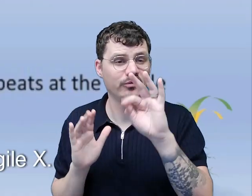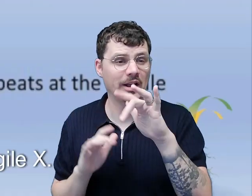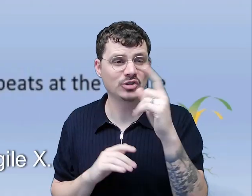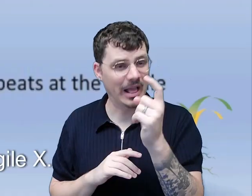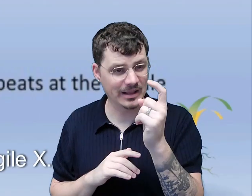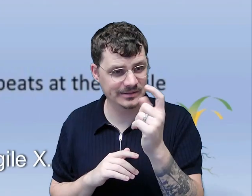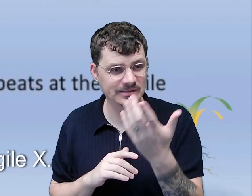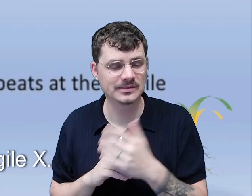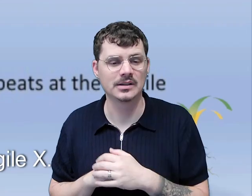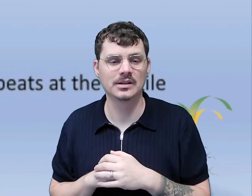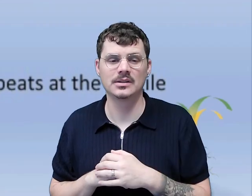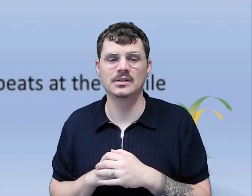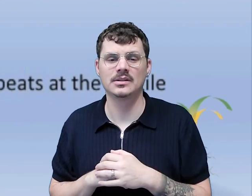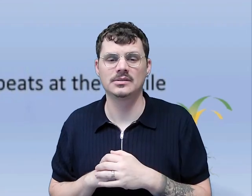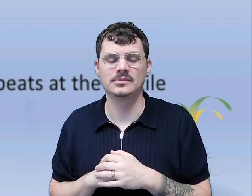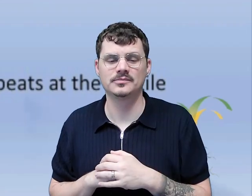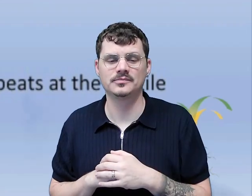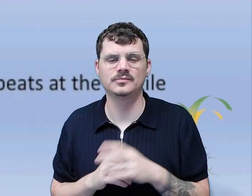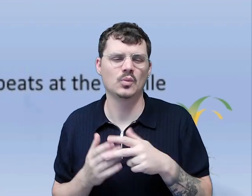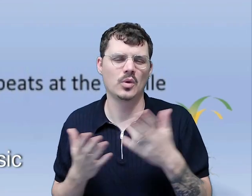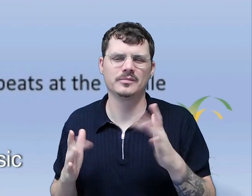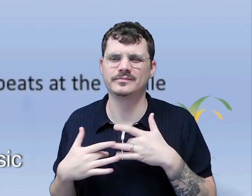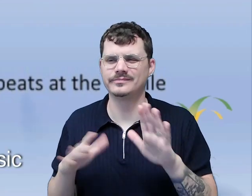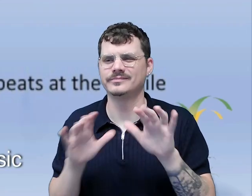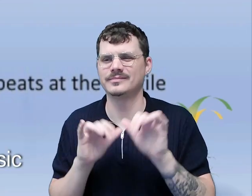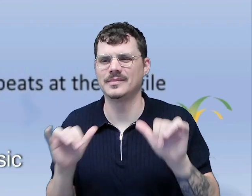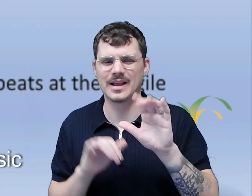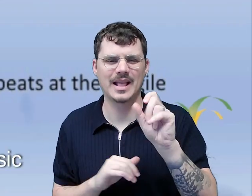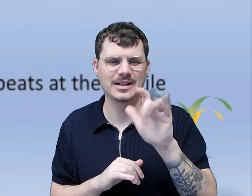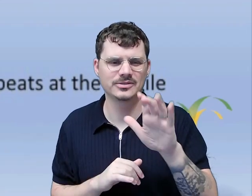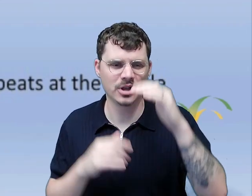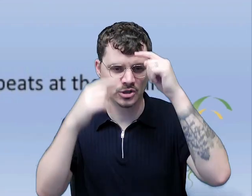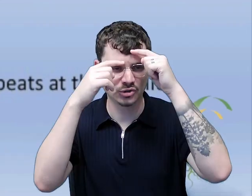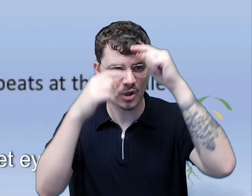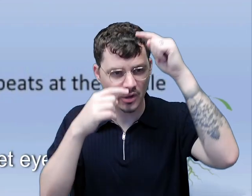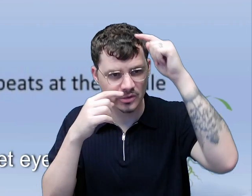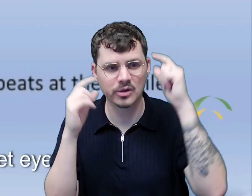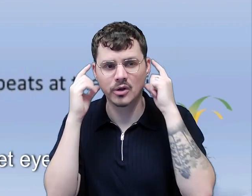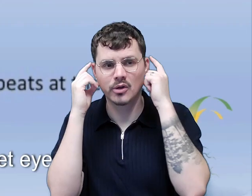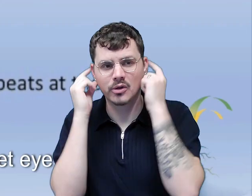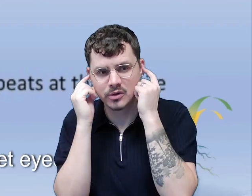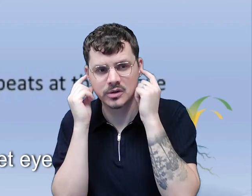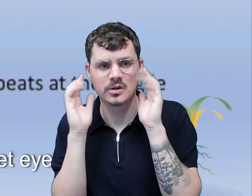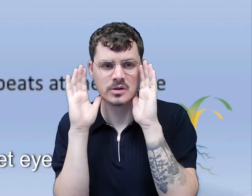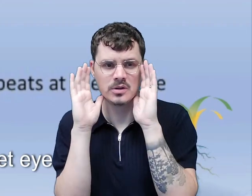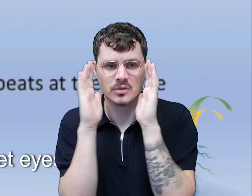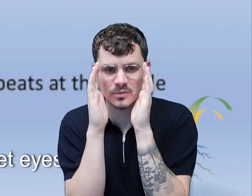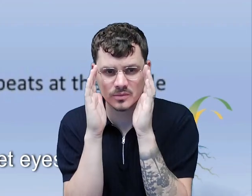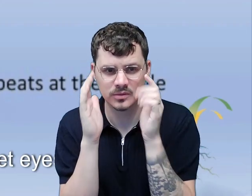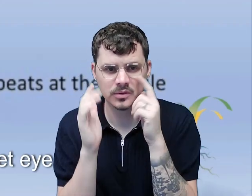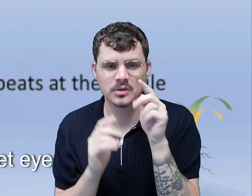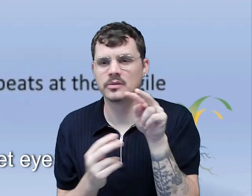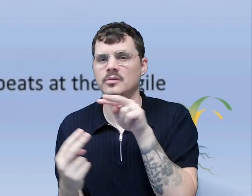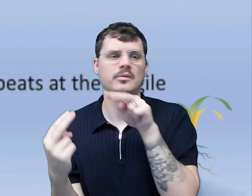Characteristics of people with Fragile X, these are the kind of the classic descriptions: tall forehead, low set ears, close